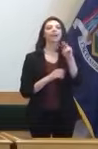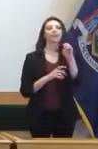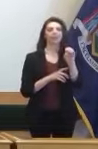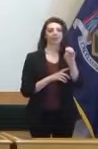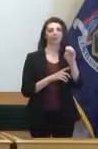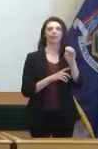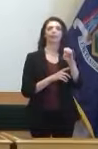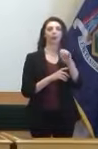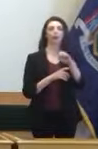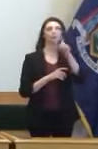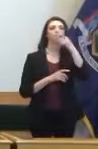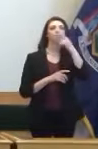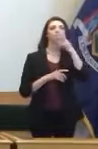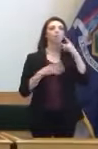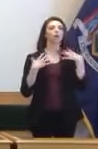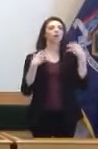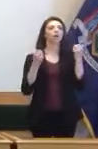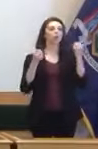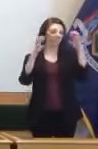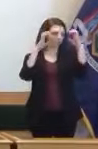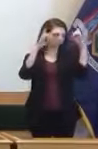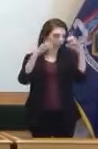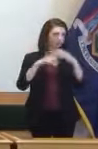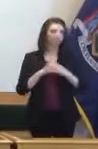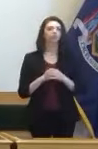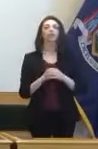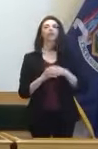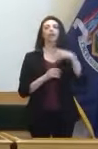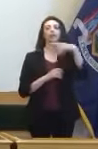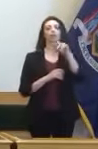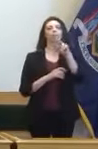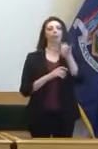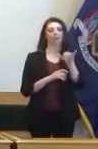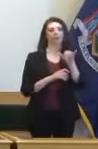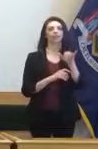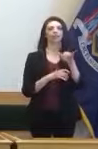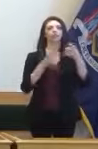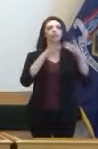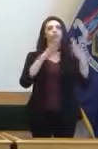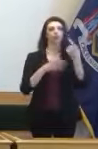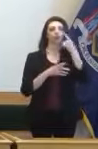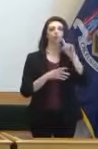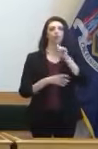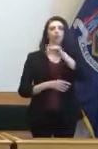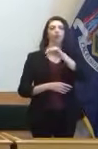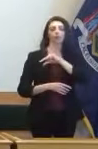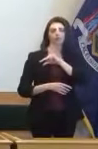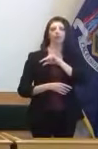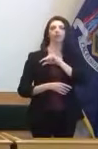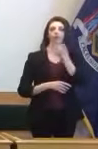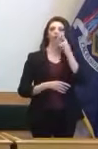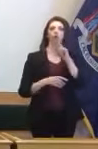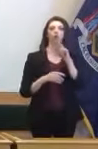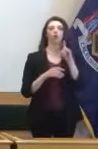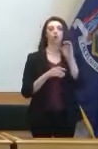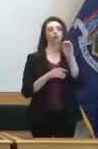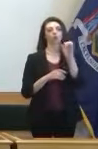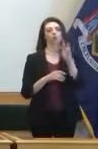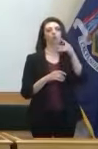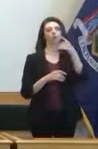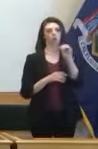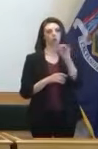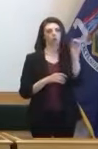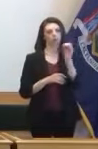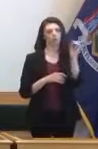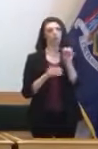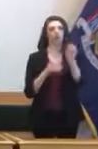Health Educator, and Katie Paglaroli, the Director of Clinical Quality at Oswego Hospital. The purpose of this